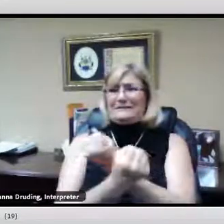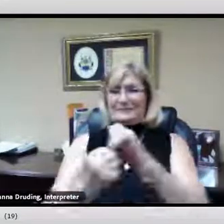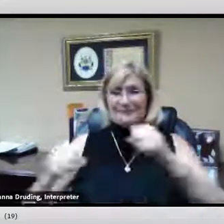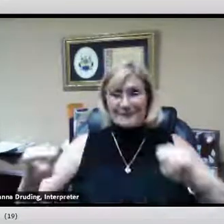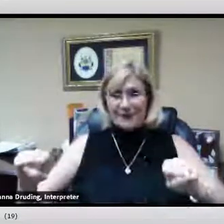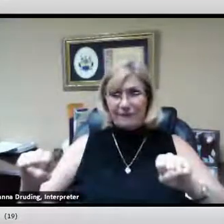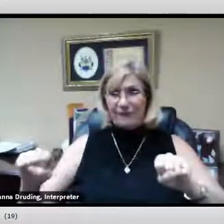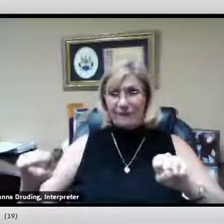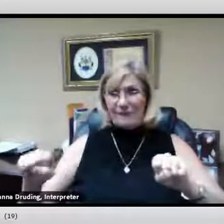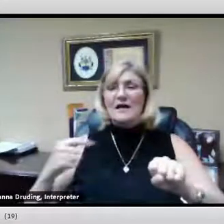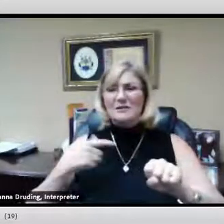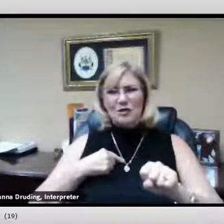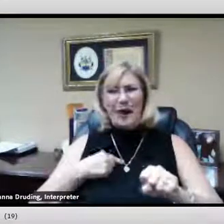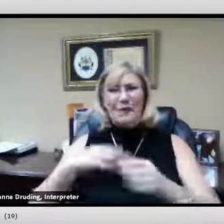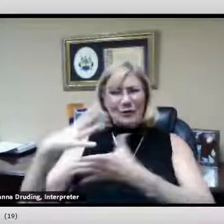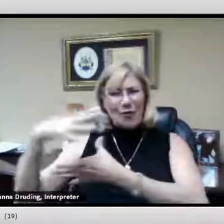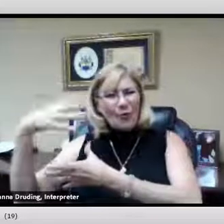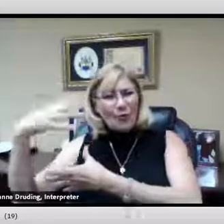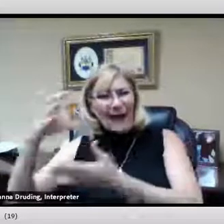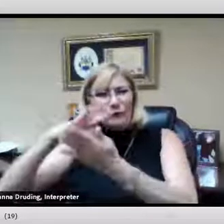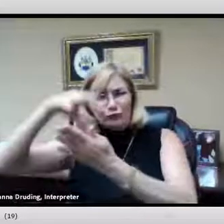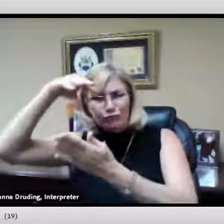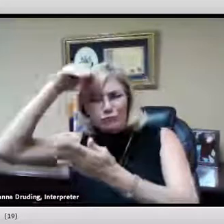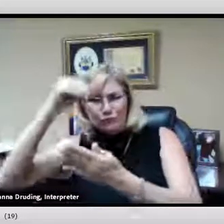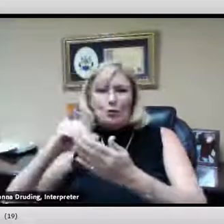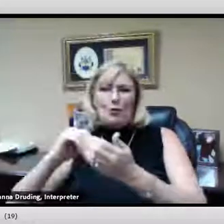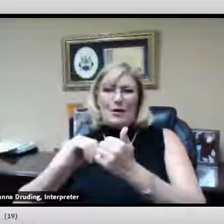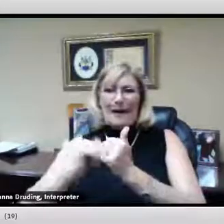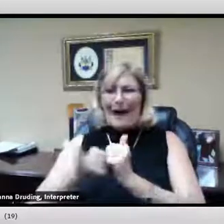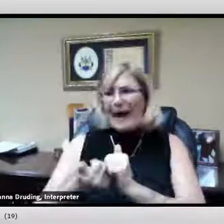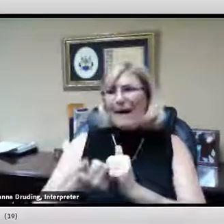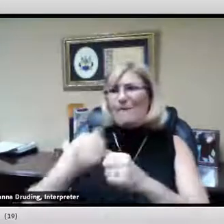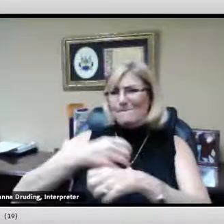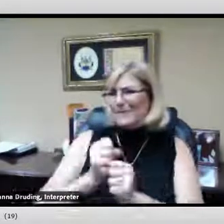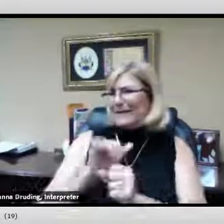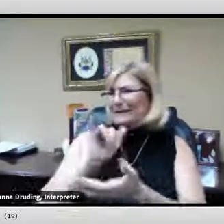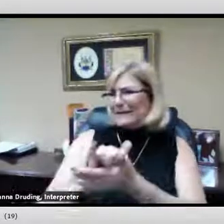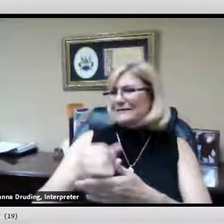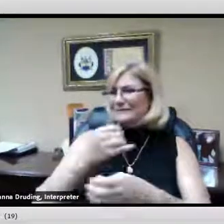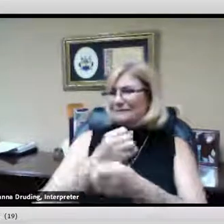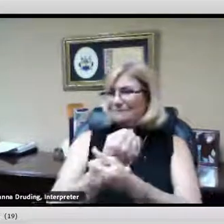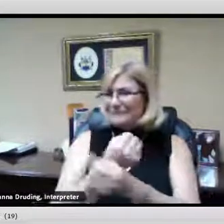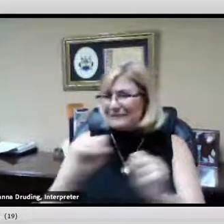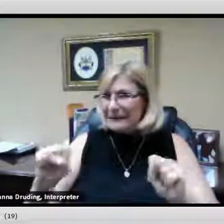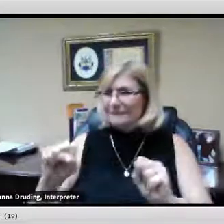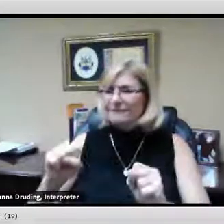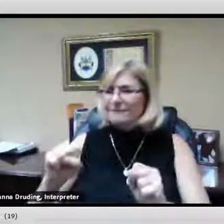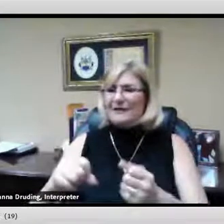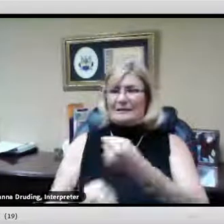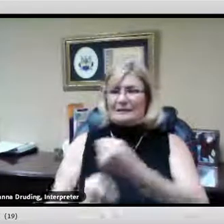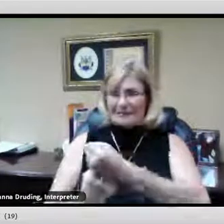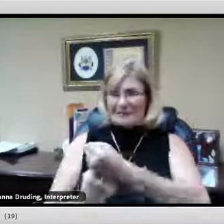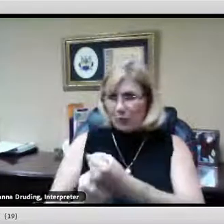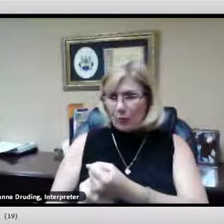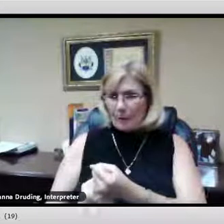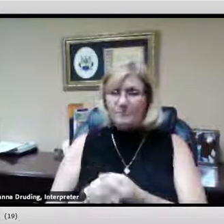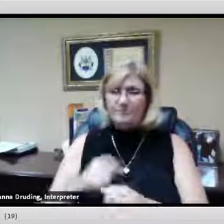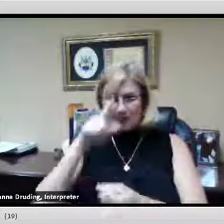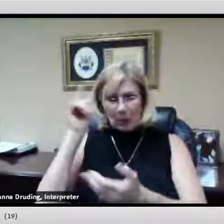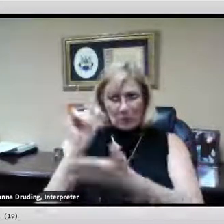And so I would seek outside help in learning how to make that safe and stable, just because it's so